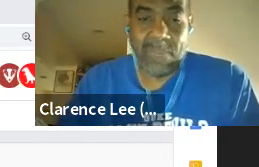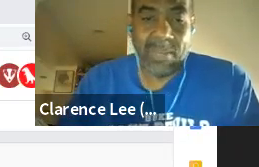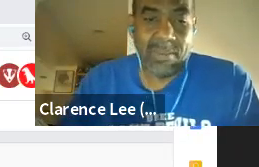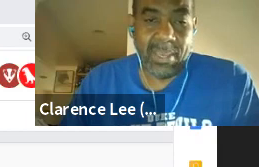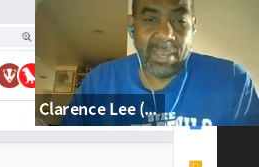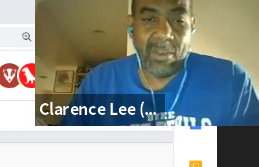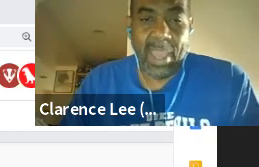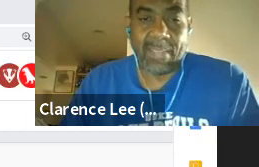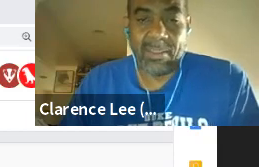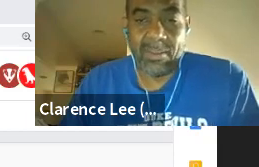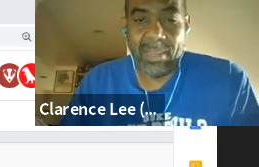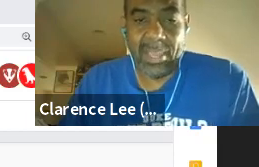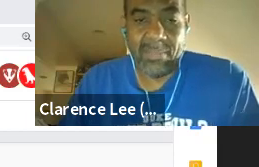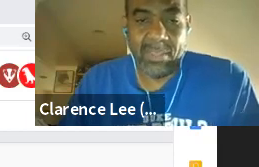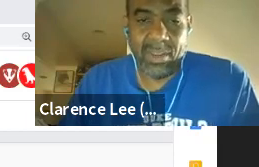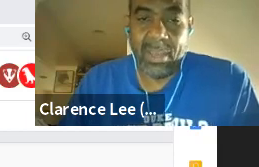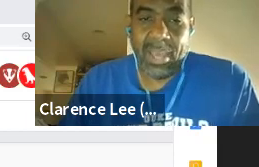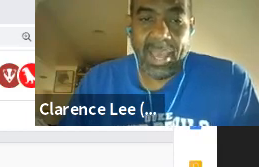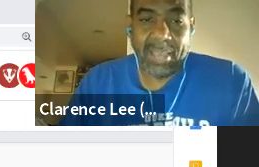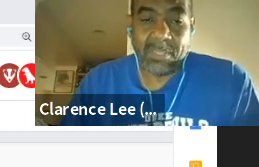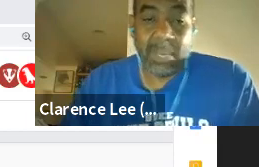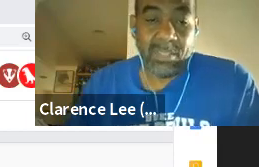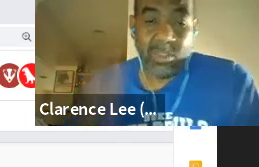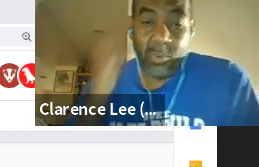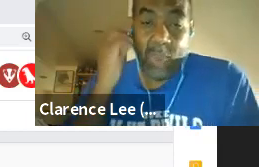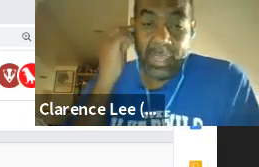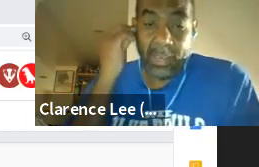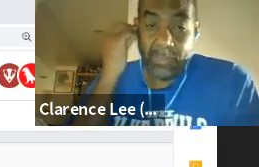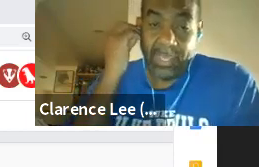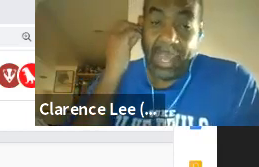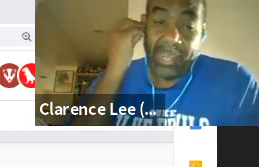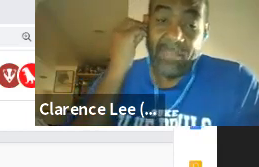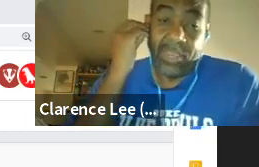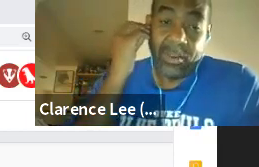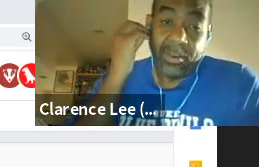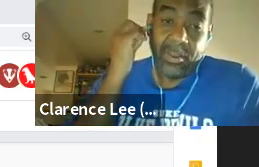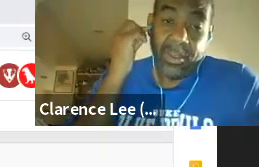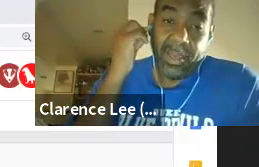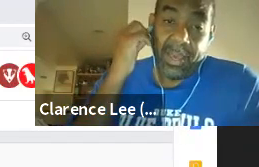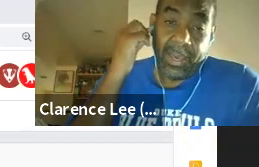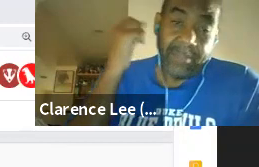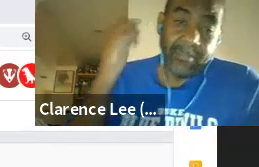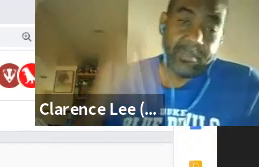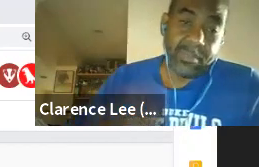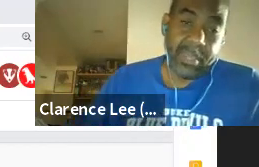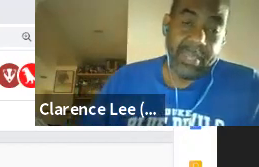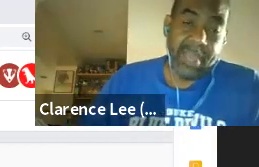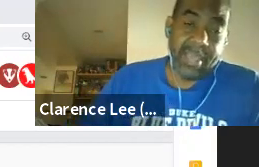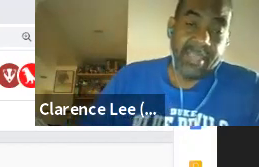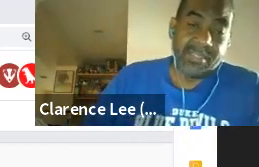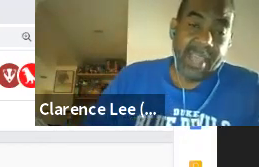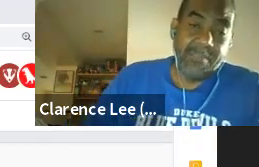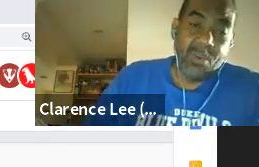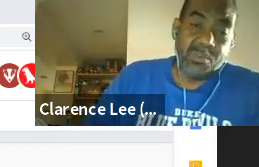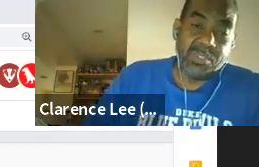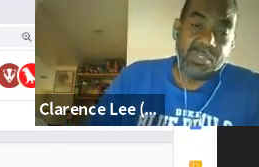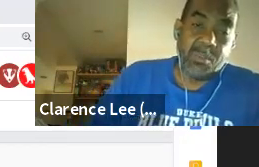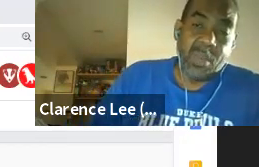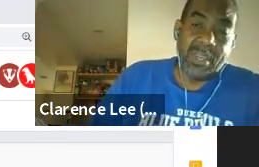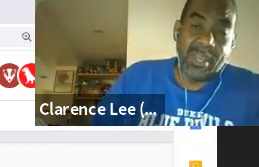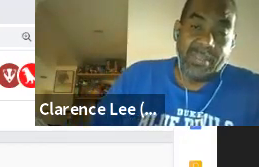have been interacting and, I explained to him who I am and that I live here. And I guess I'm